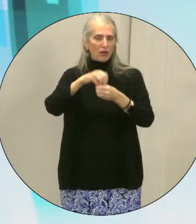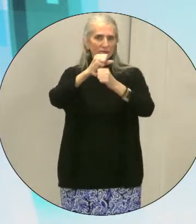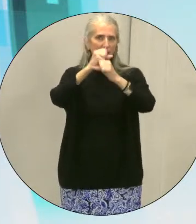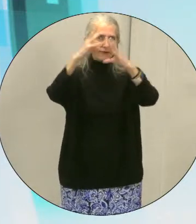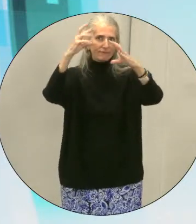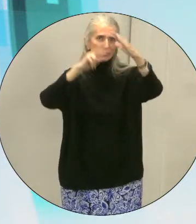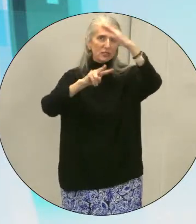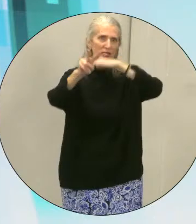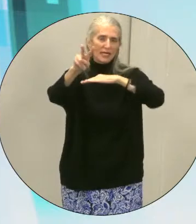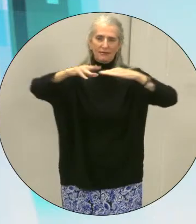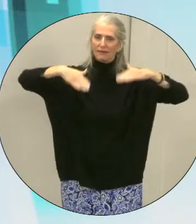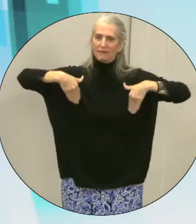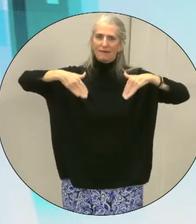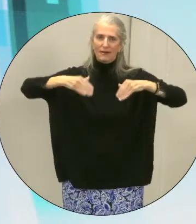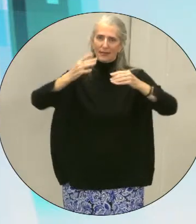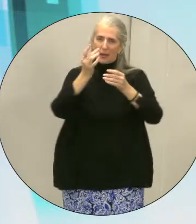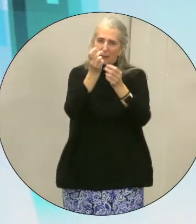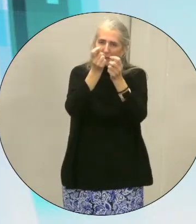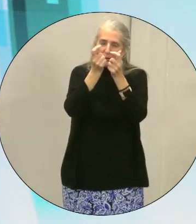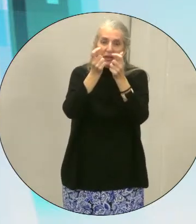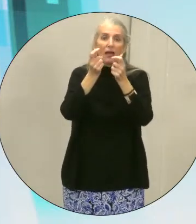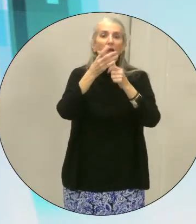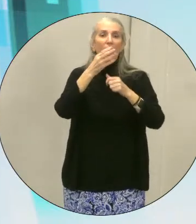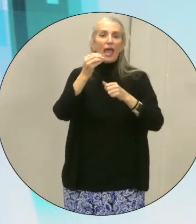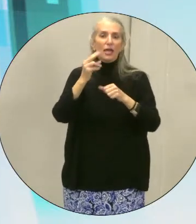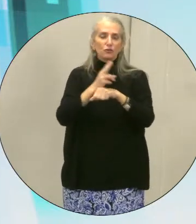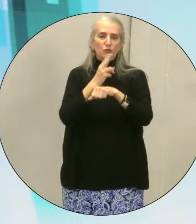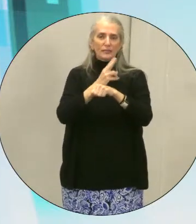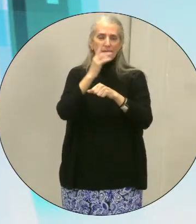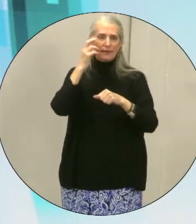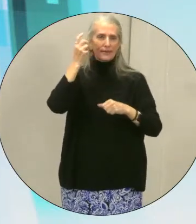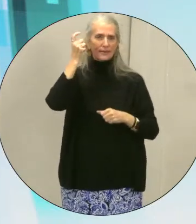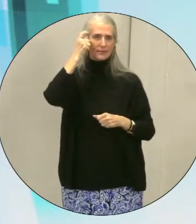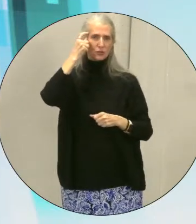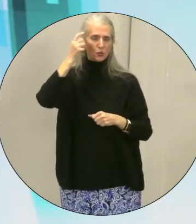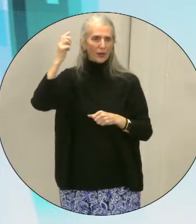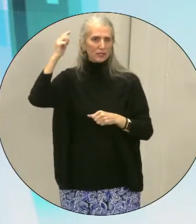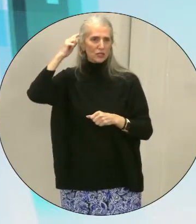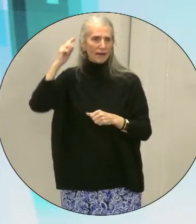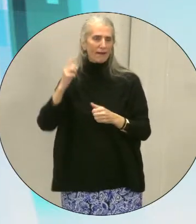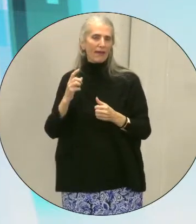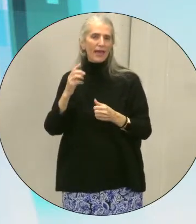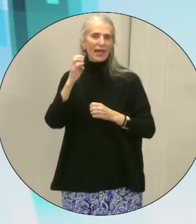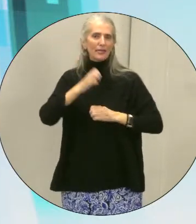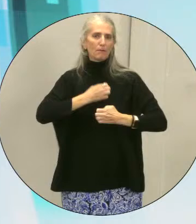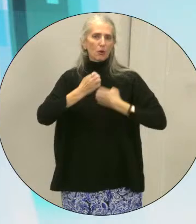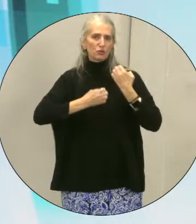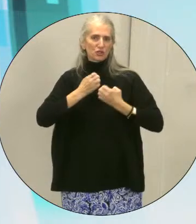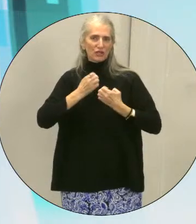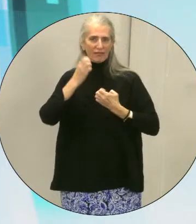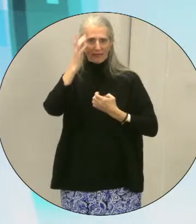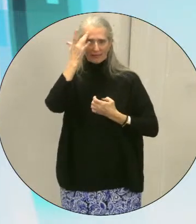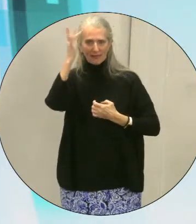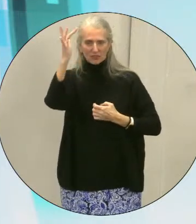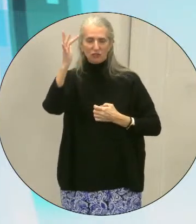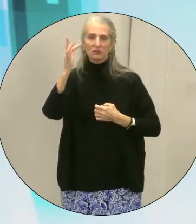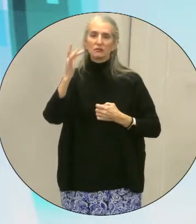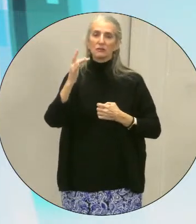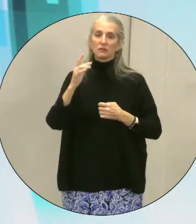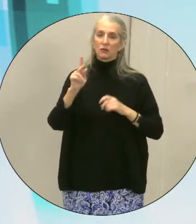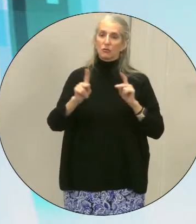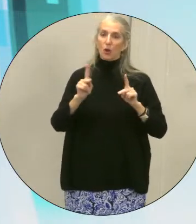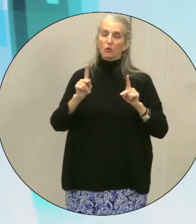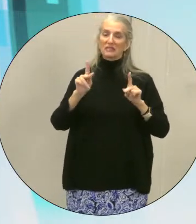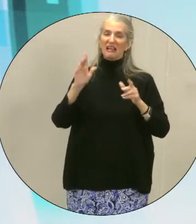the non-existent, using intuition and emotional intelligence. Those less creatively